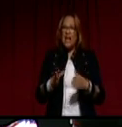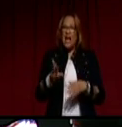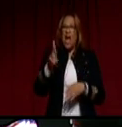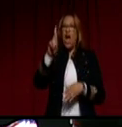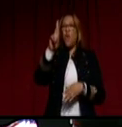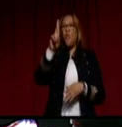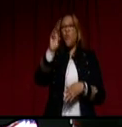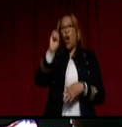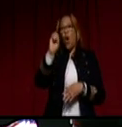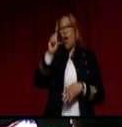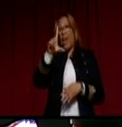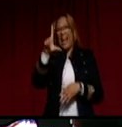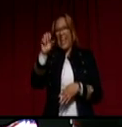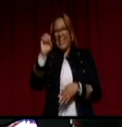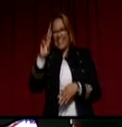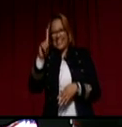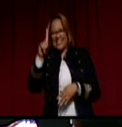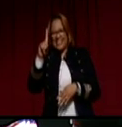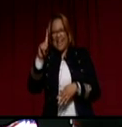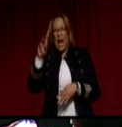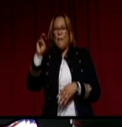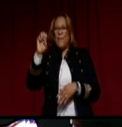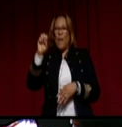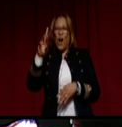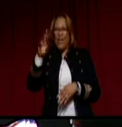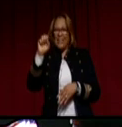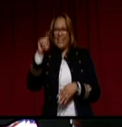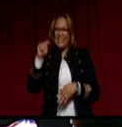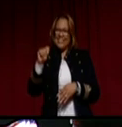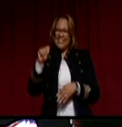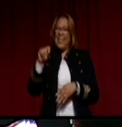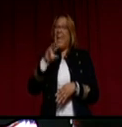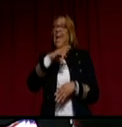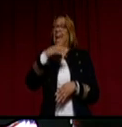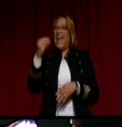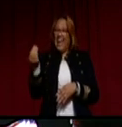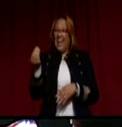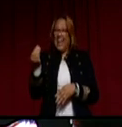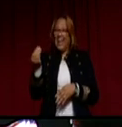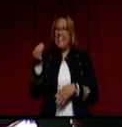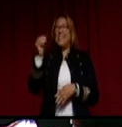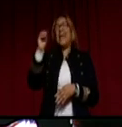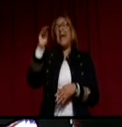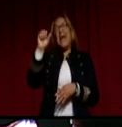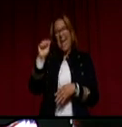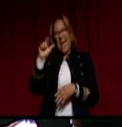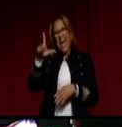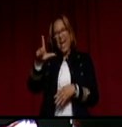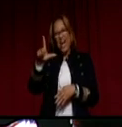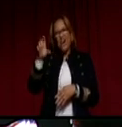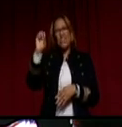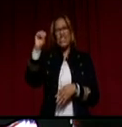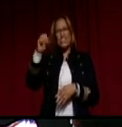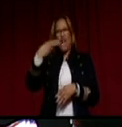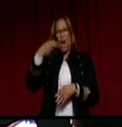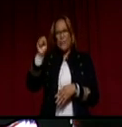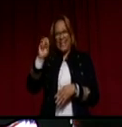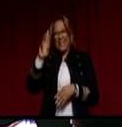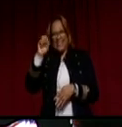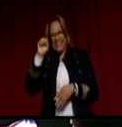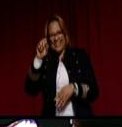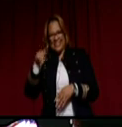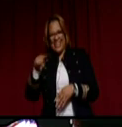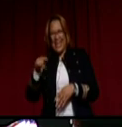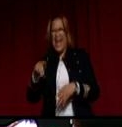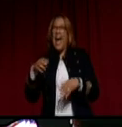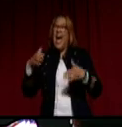Roland Martin and Al Sharpton. And how can a stage hold Roland Martin and Al Sharpton?